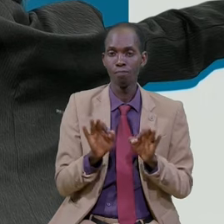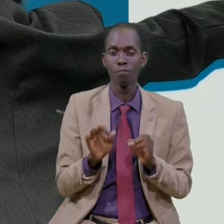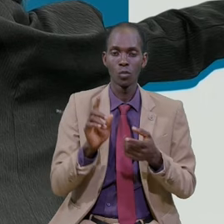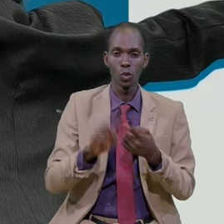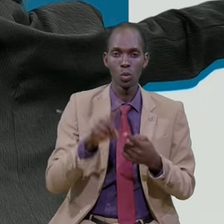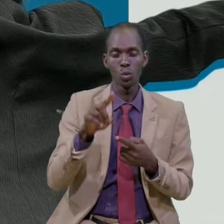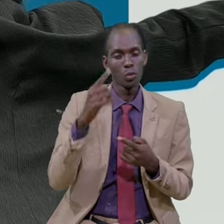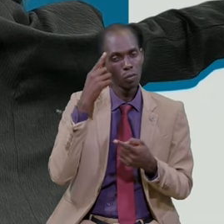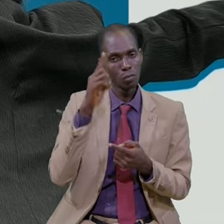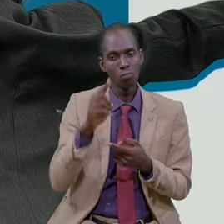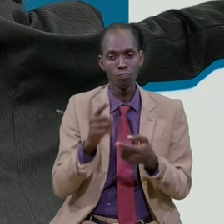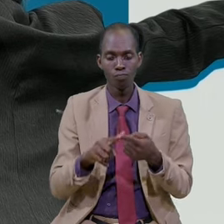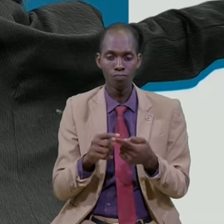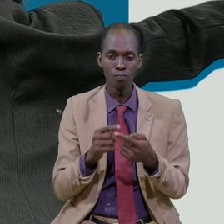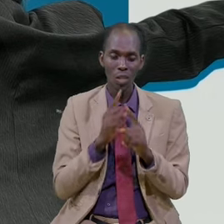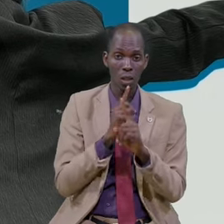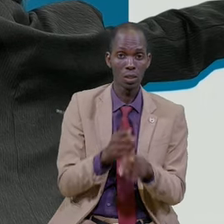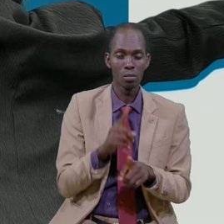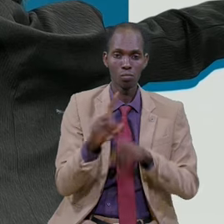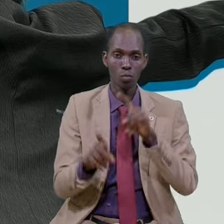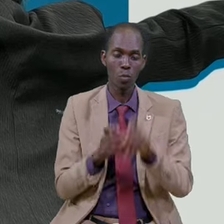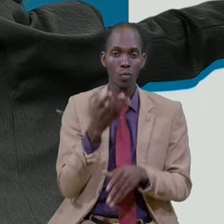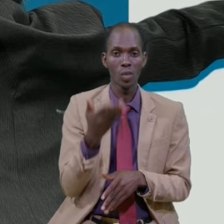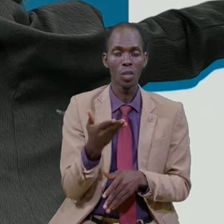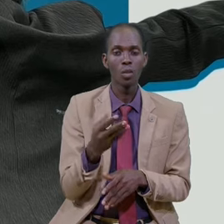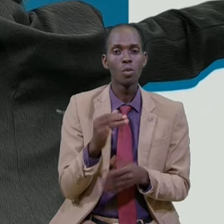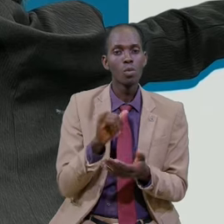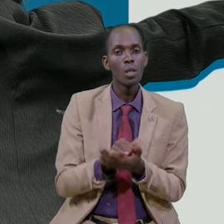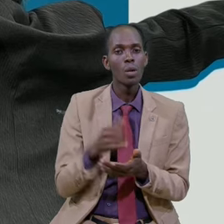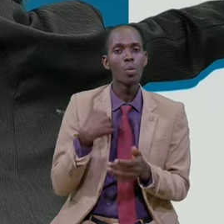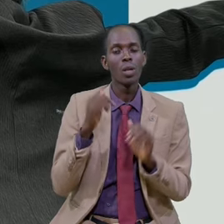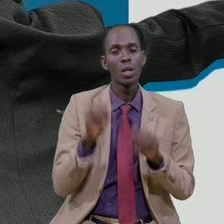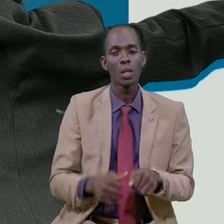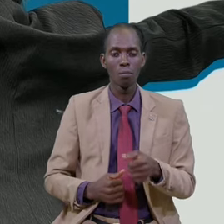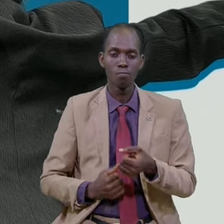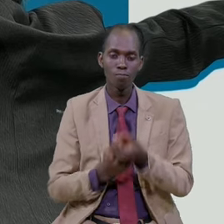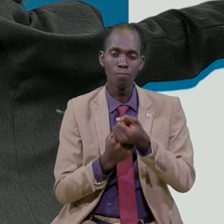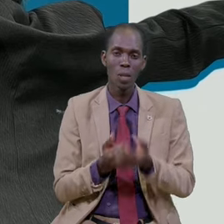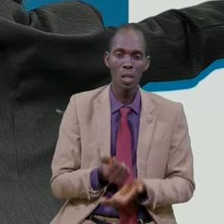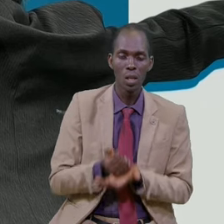form so we can assist you your new